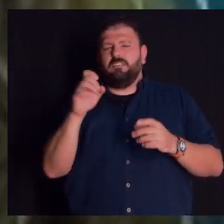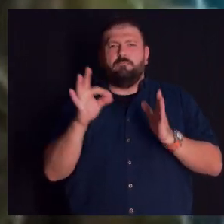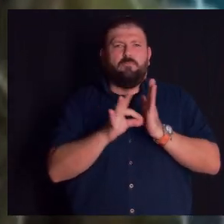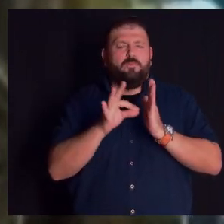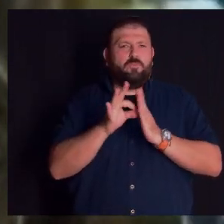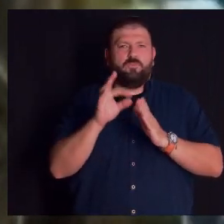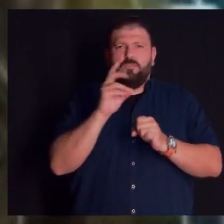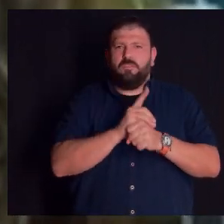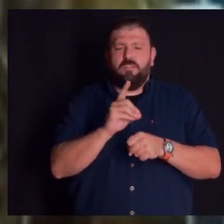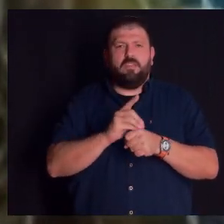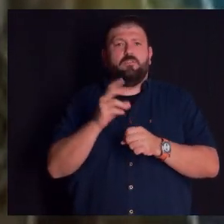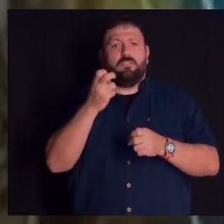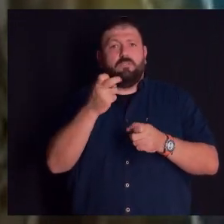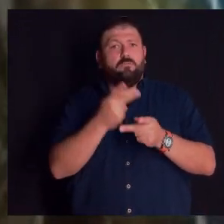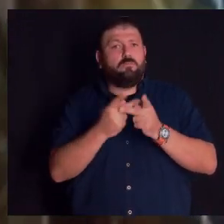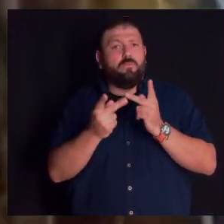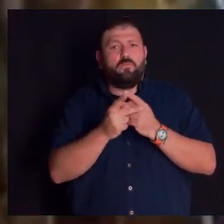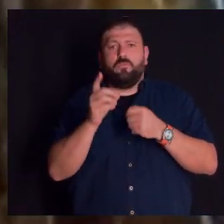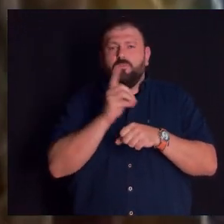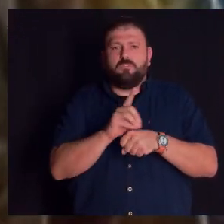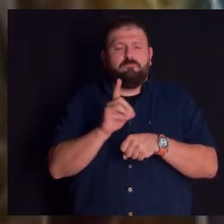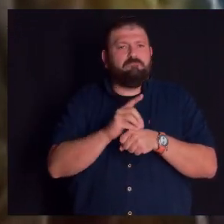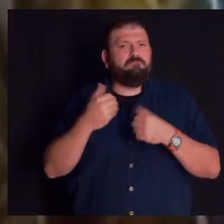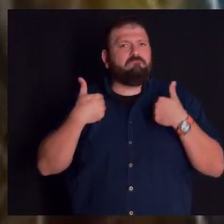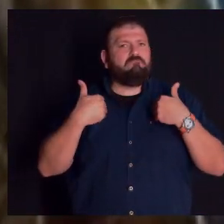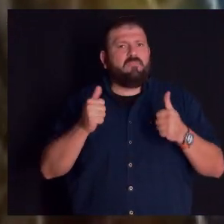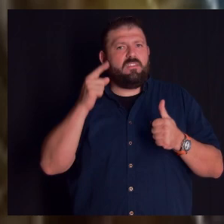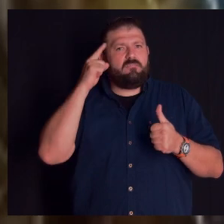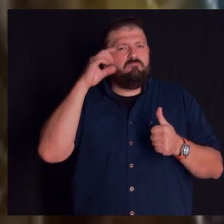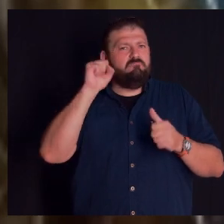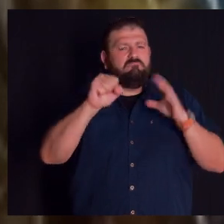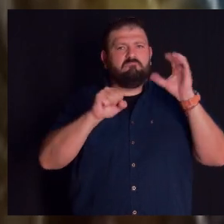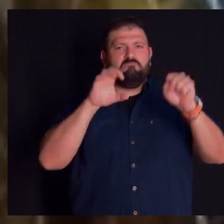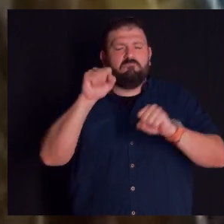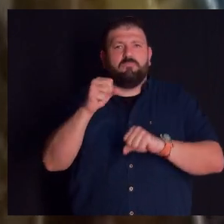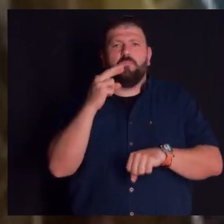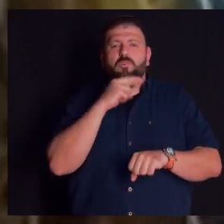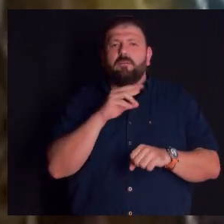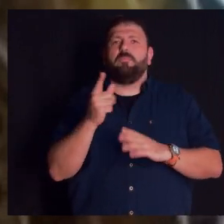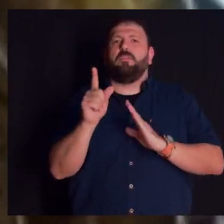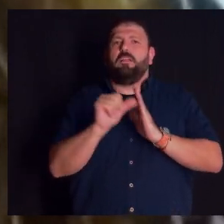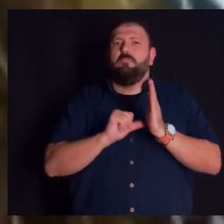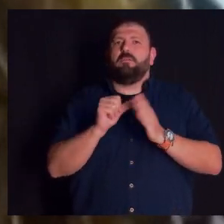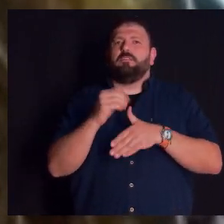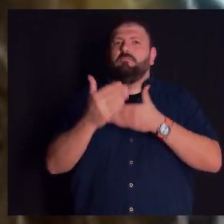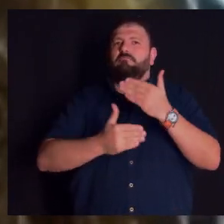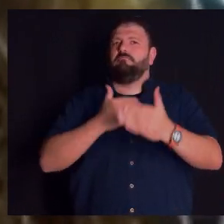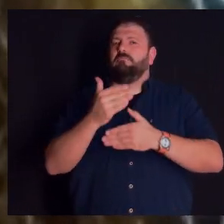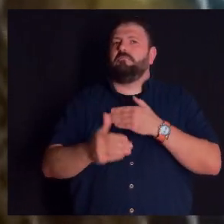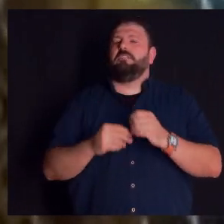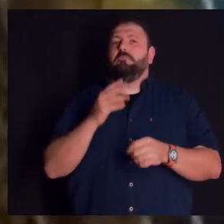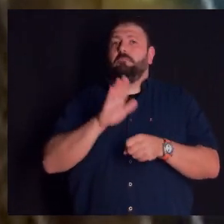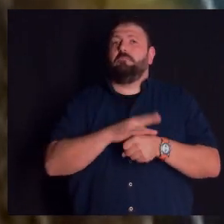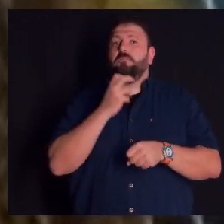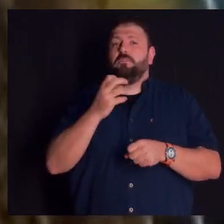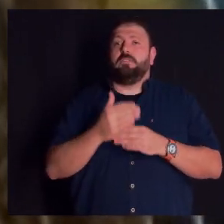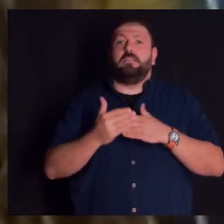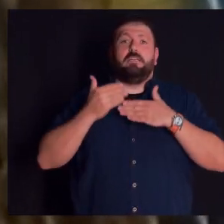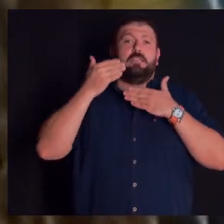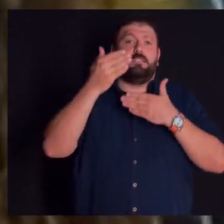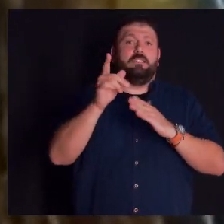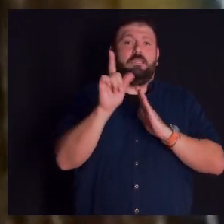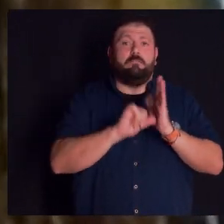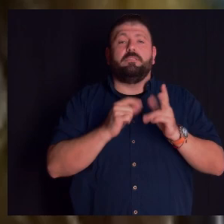points, 1, 2 products every day. They understood this really quickly and they implemented. First month, many people hit